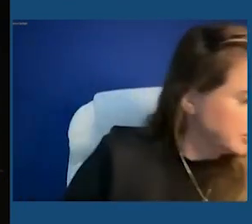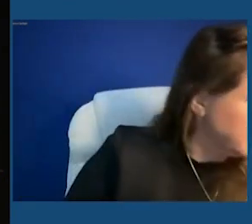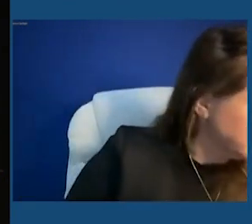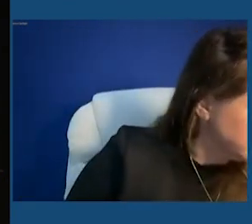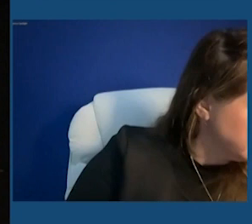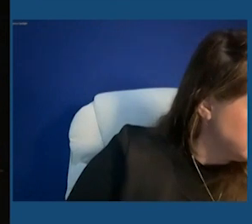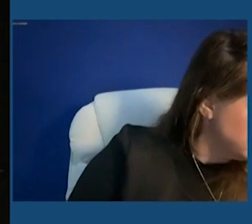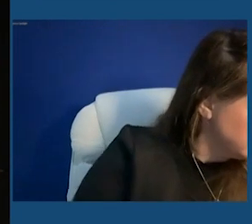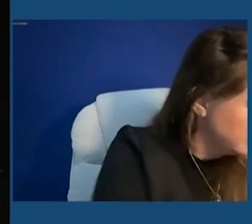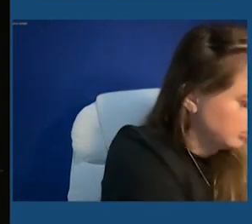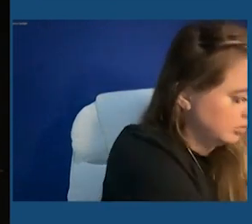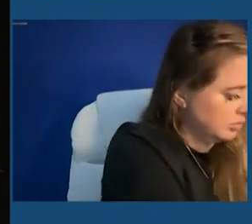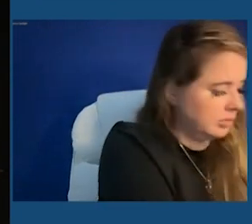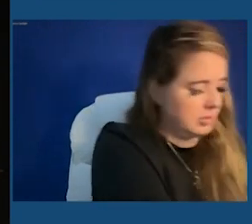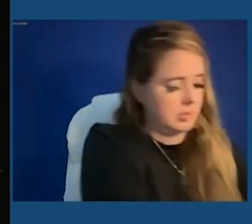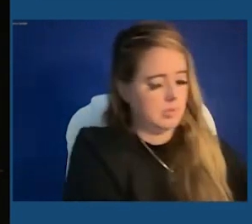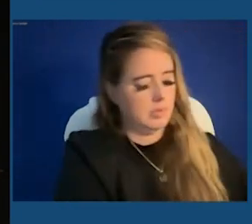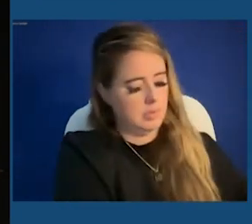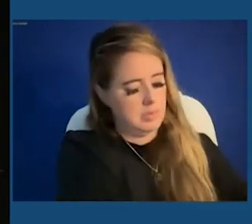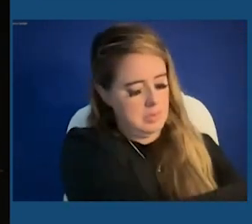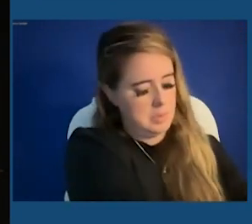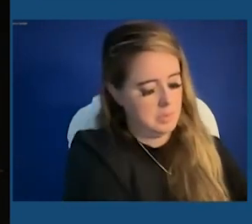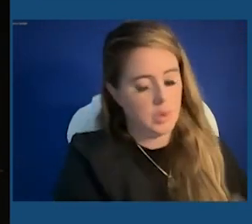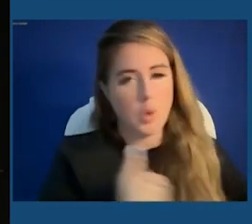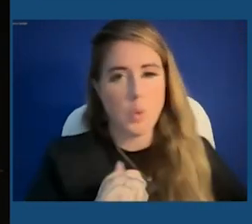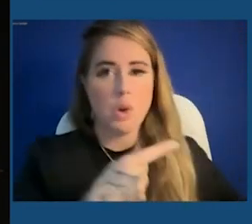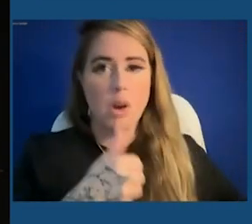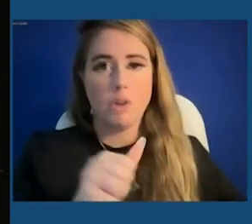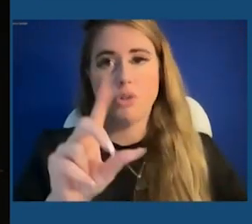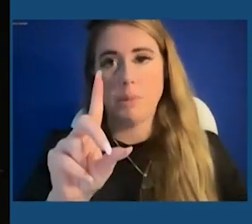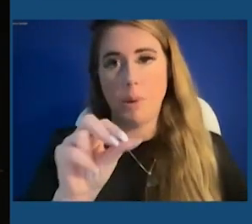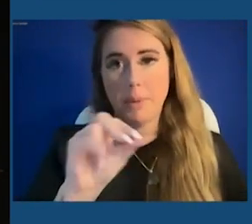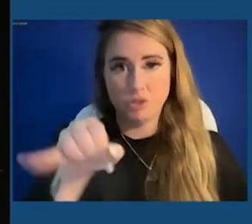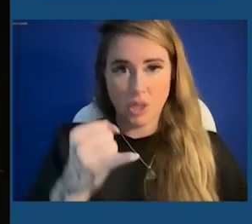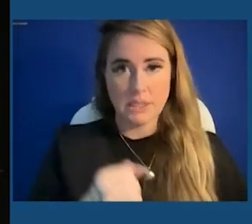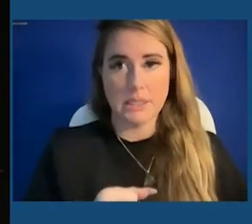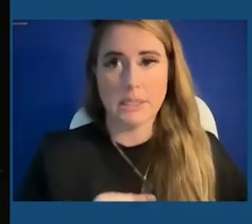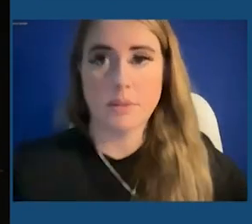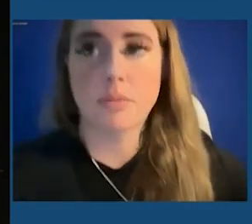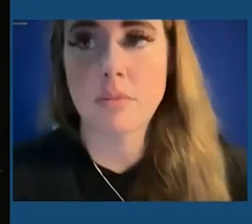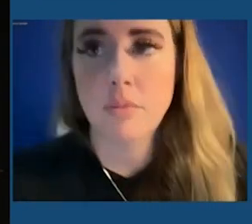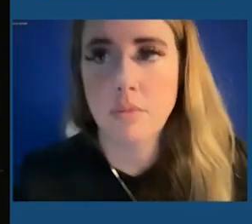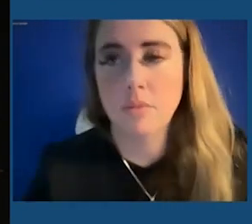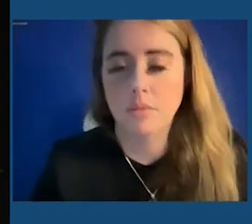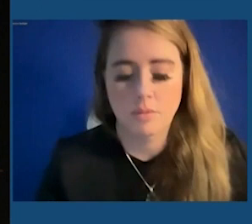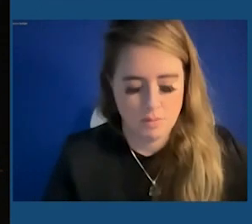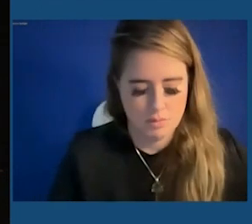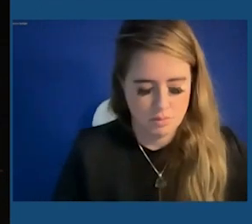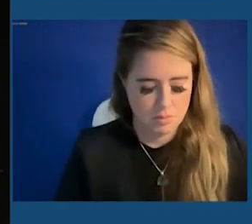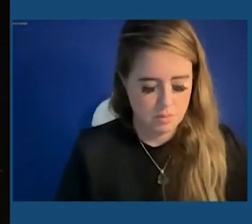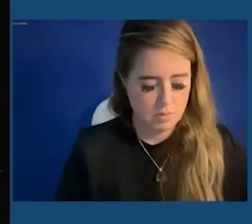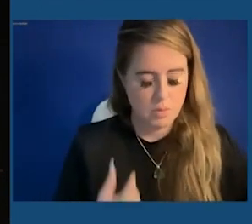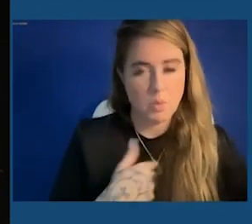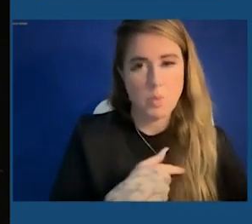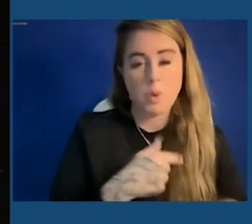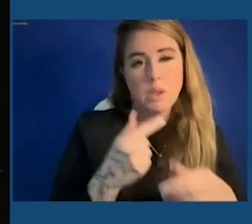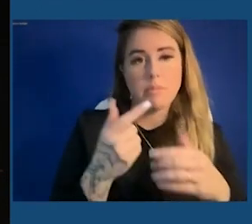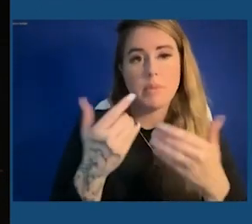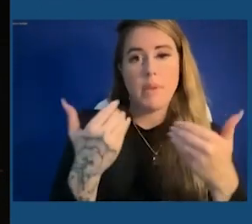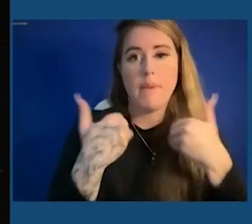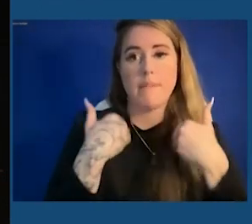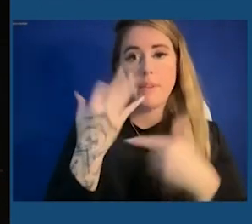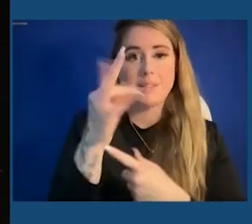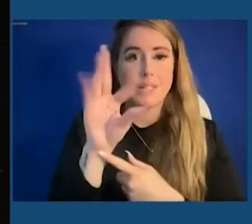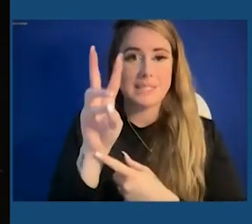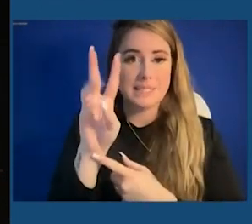a component under the Department of Justice that is charged with Title X from the